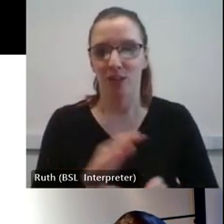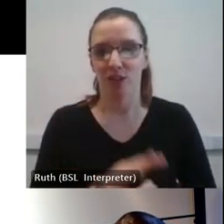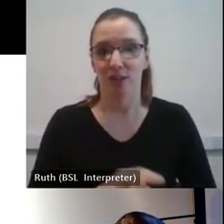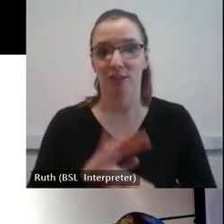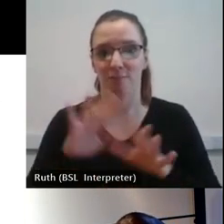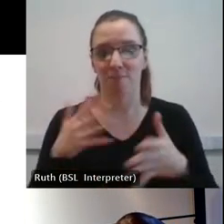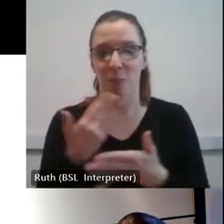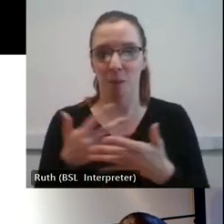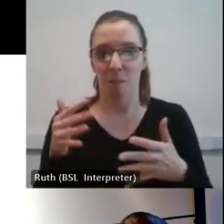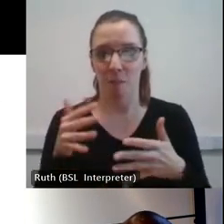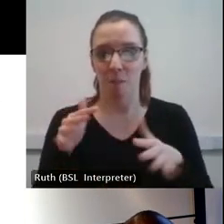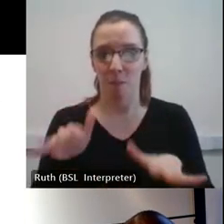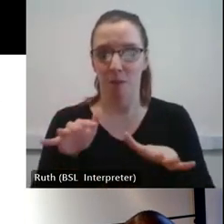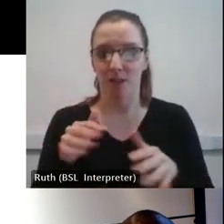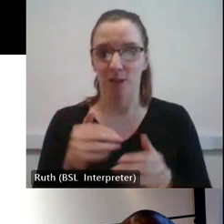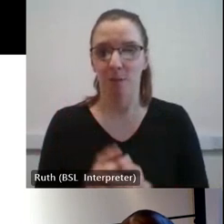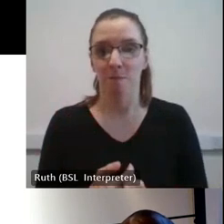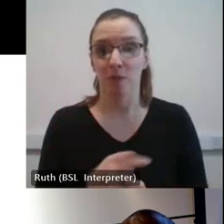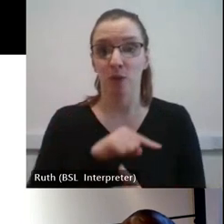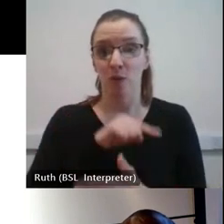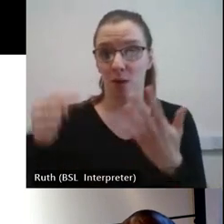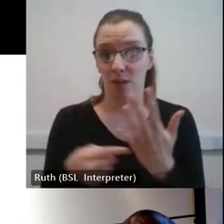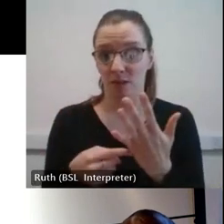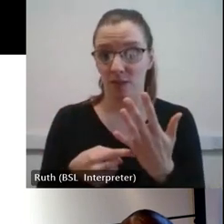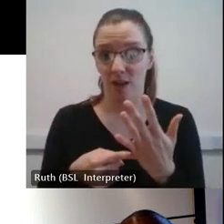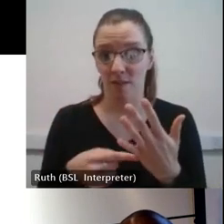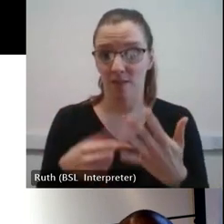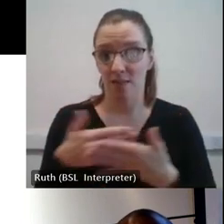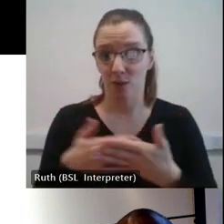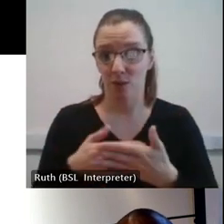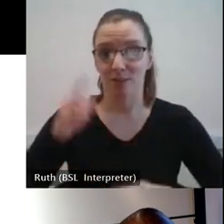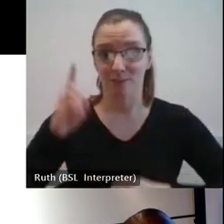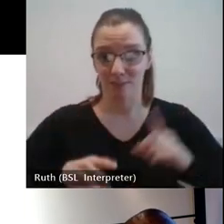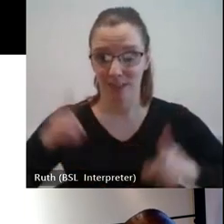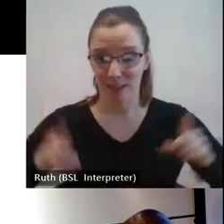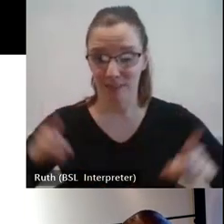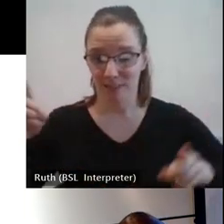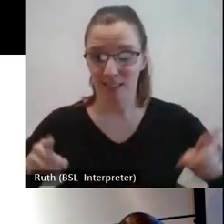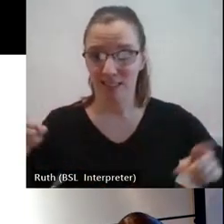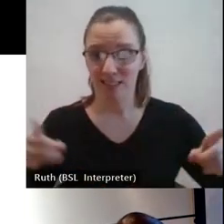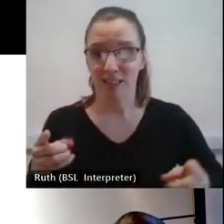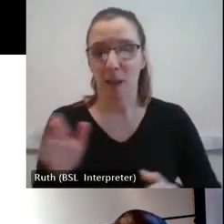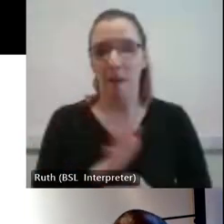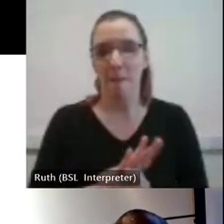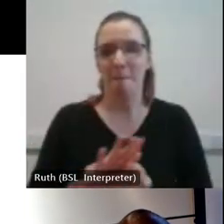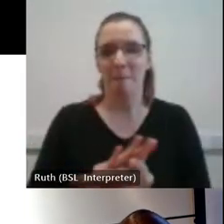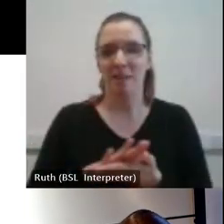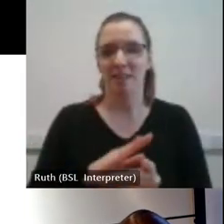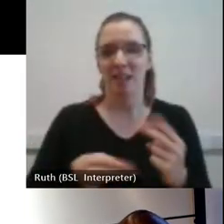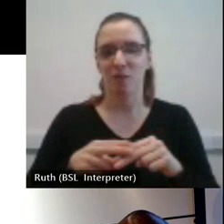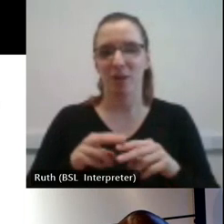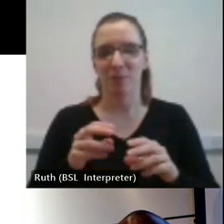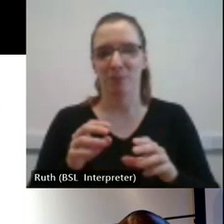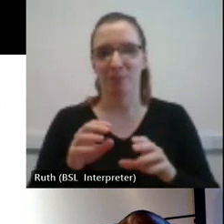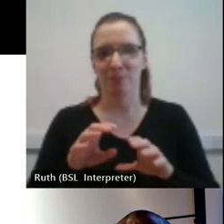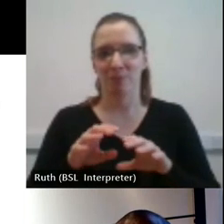population. So those five the diversity of the languages is really kind of, if we put in the context